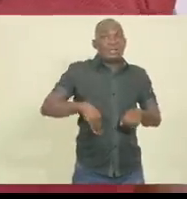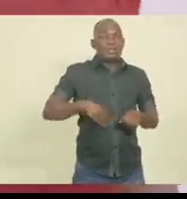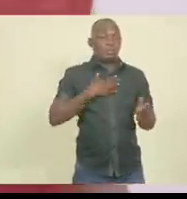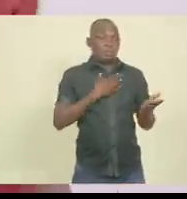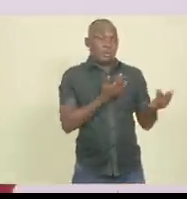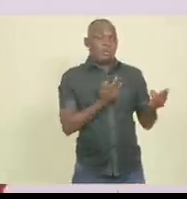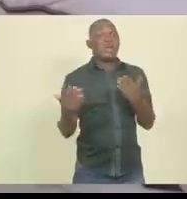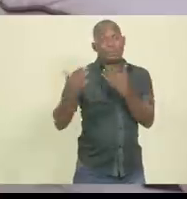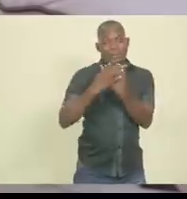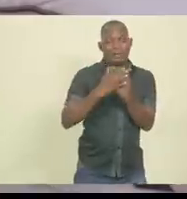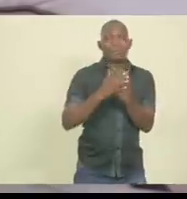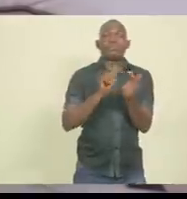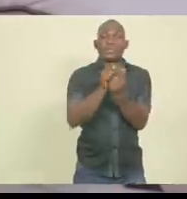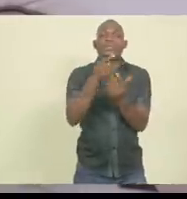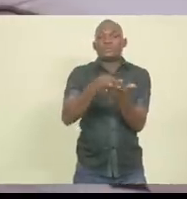I come back.